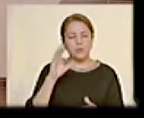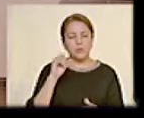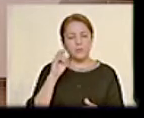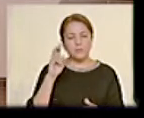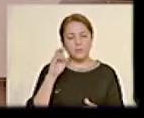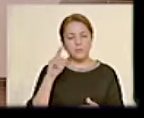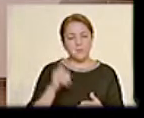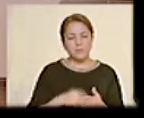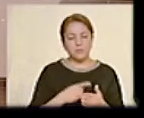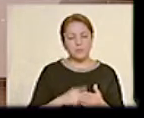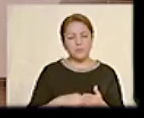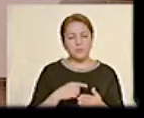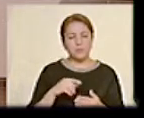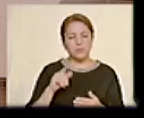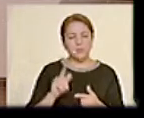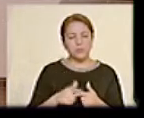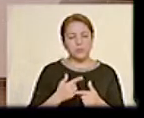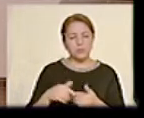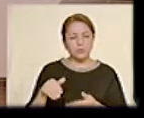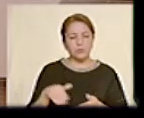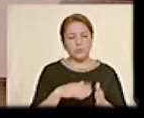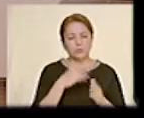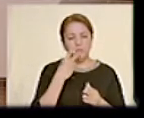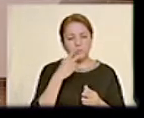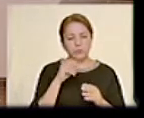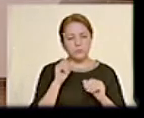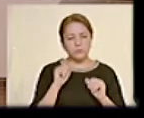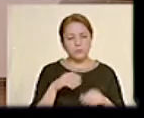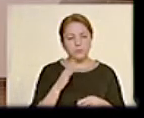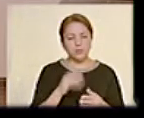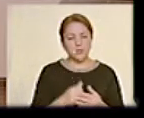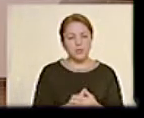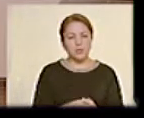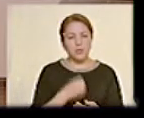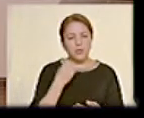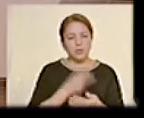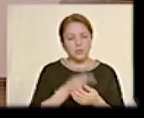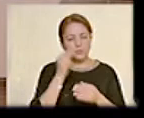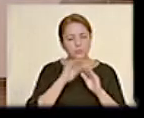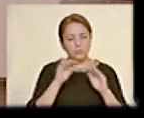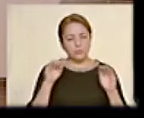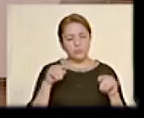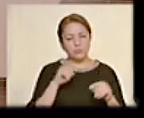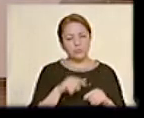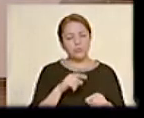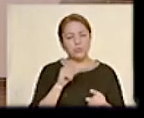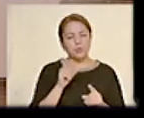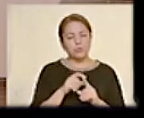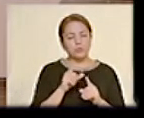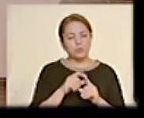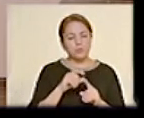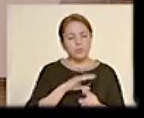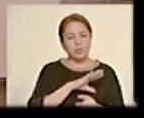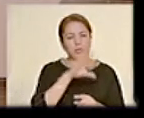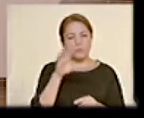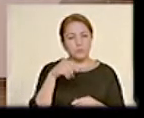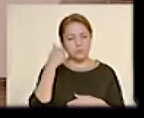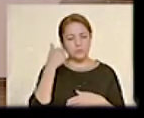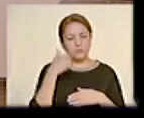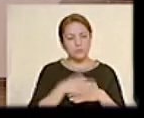veb-saytga yo'lni ko'rib o'tishimiz mumkin bo'lar ekan. Aziz o'quvchilar, ushbu tushuncha ham sizlarga tushunarlik